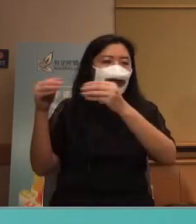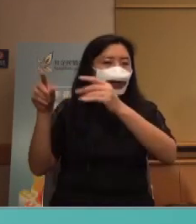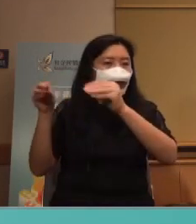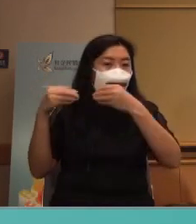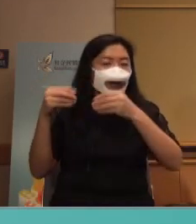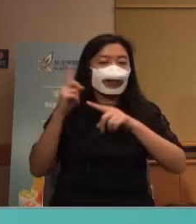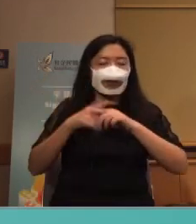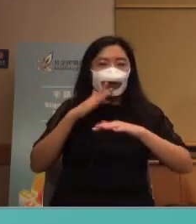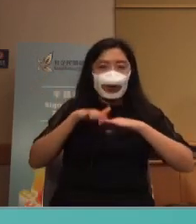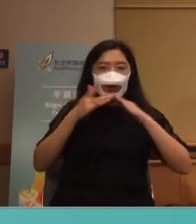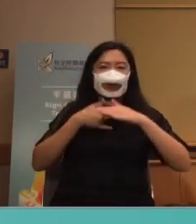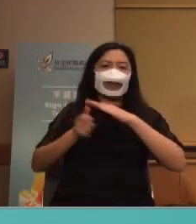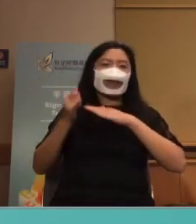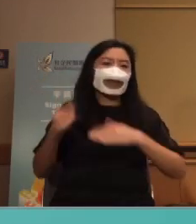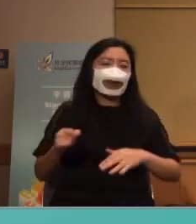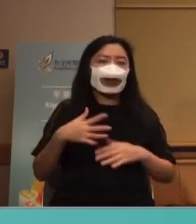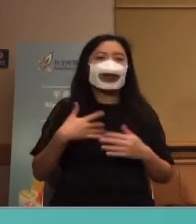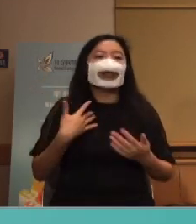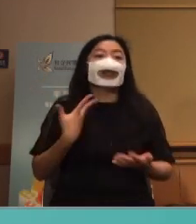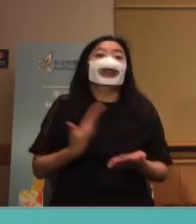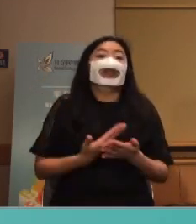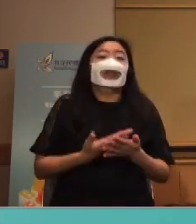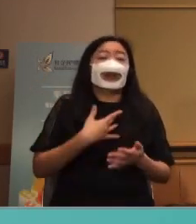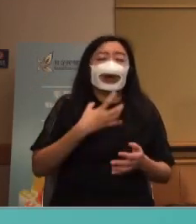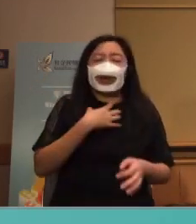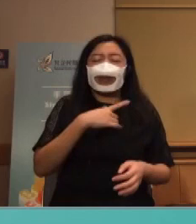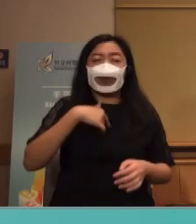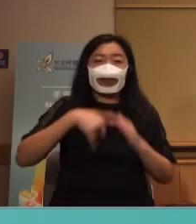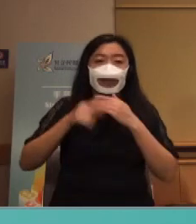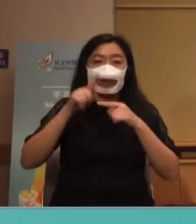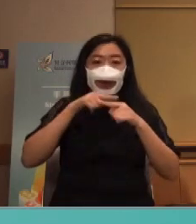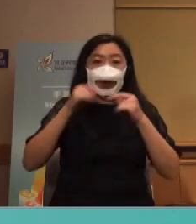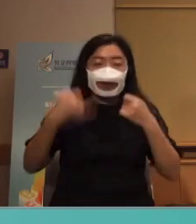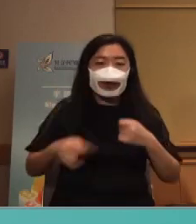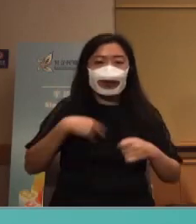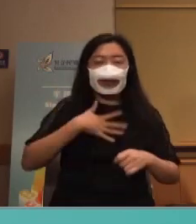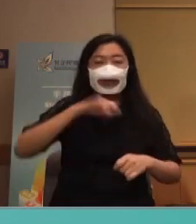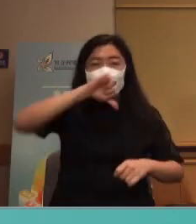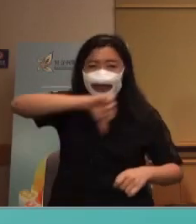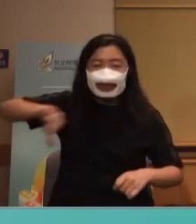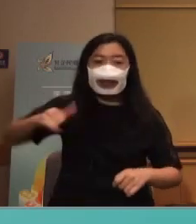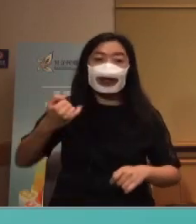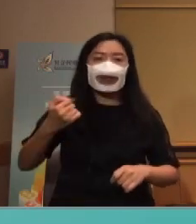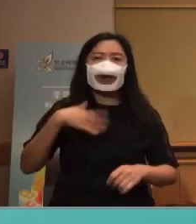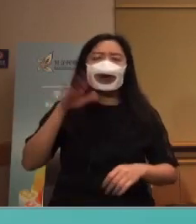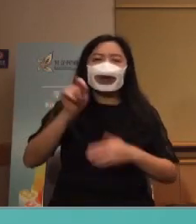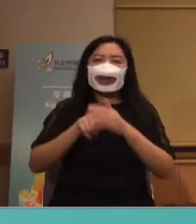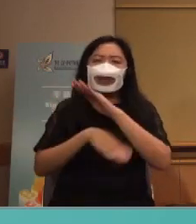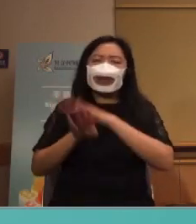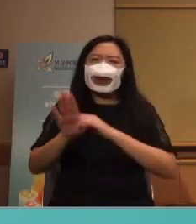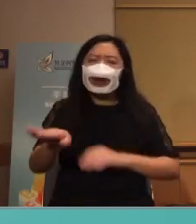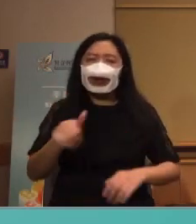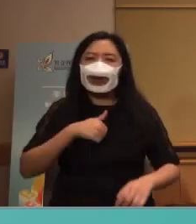with my life? I'm a failure. So I went to his office. I said, hey, Professor Forster, what would you recommend? And he says,